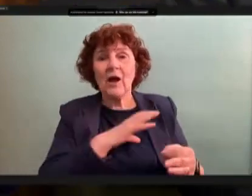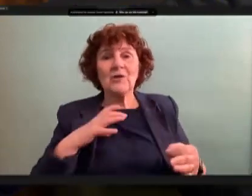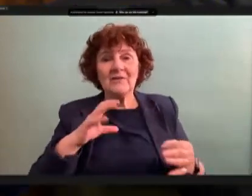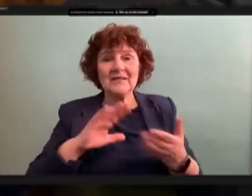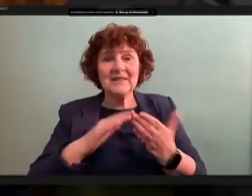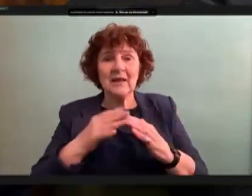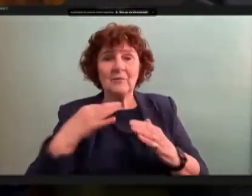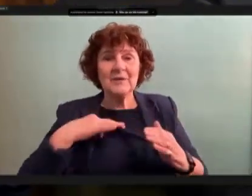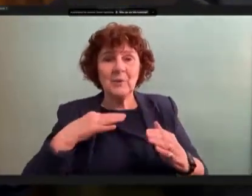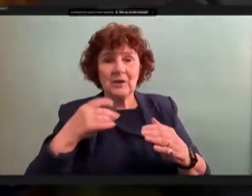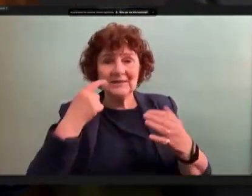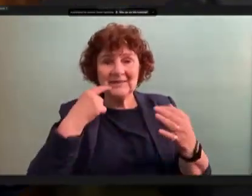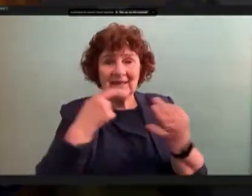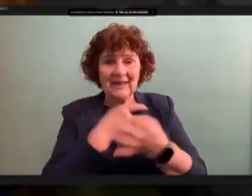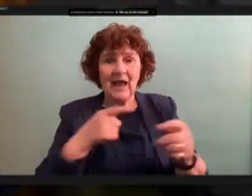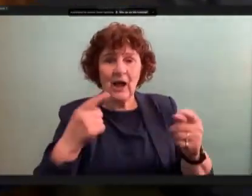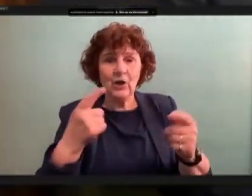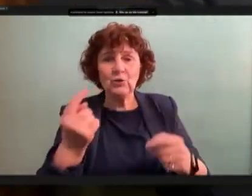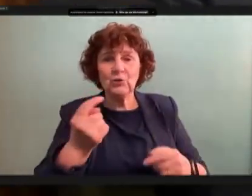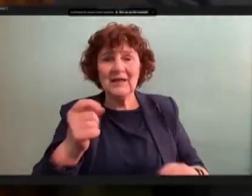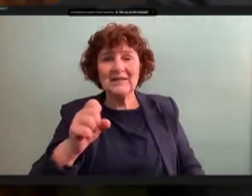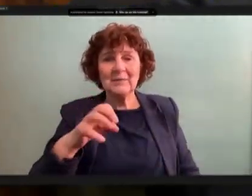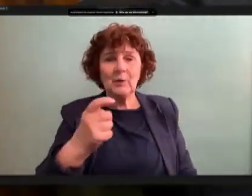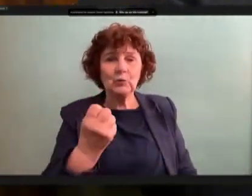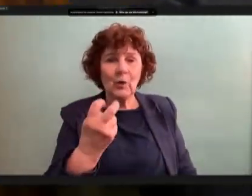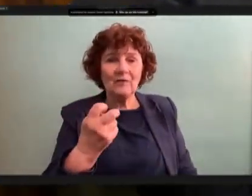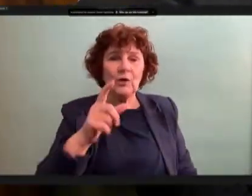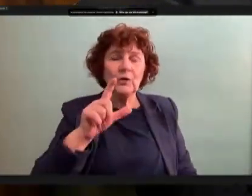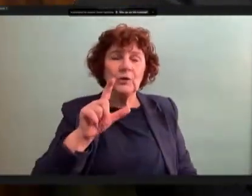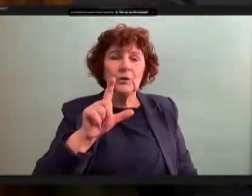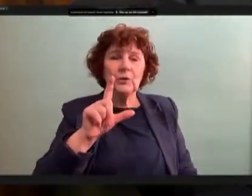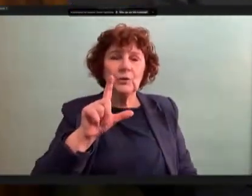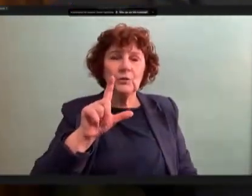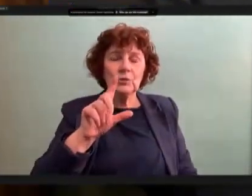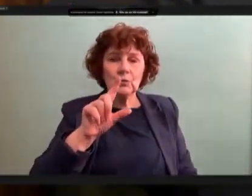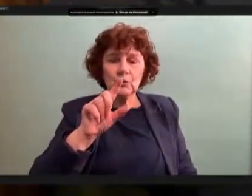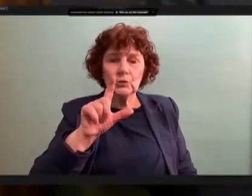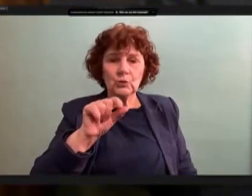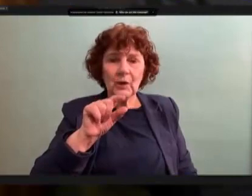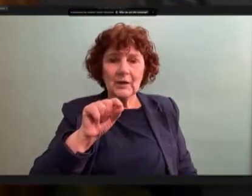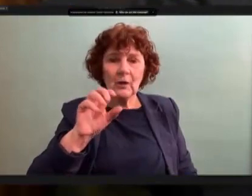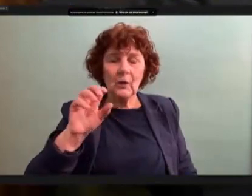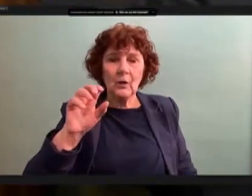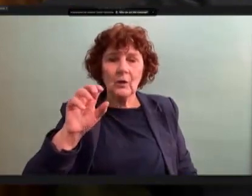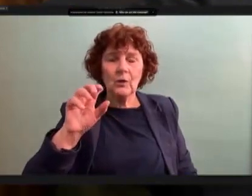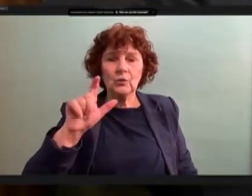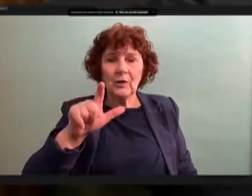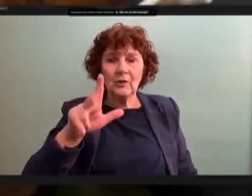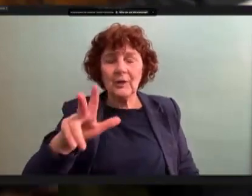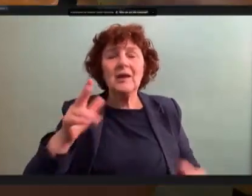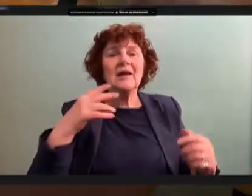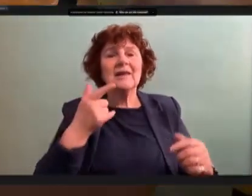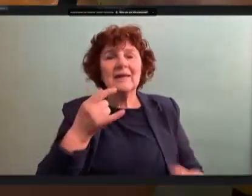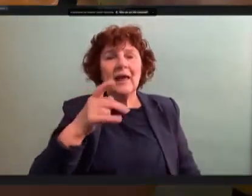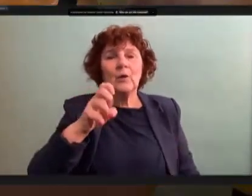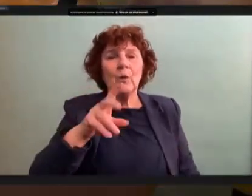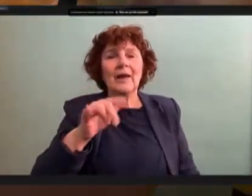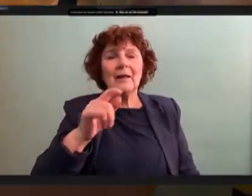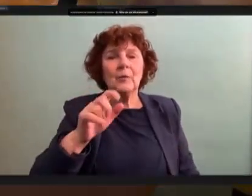declare Tuesday, September 12th, 2023, to be the Gateway Clipper Fleet Day in the City of Pittsburgh. Need a